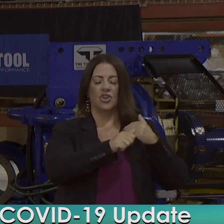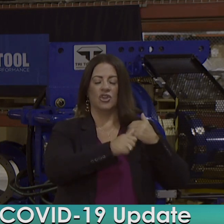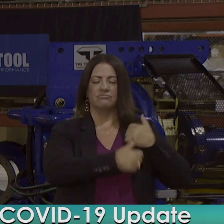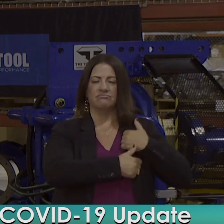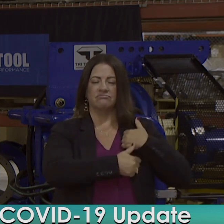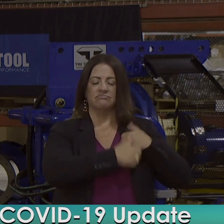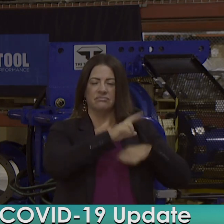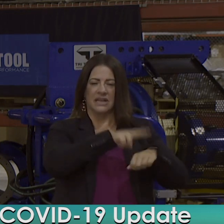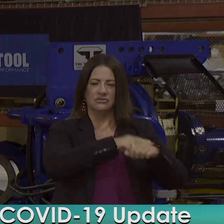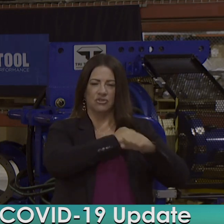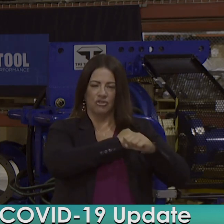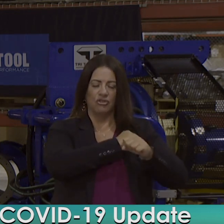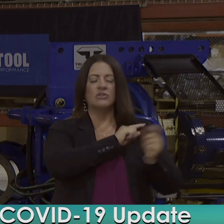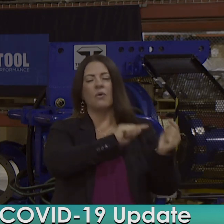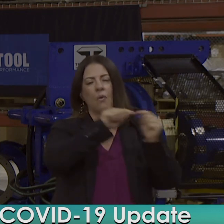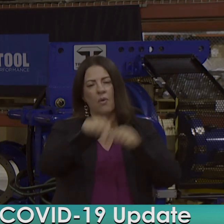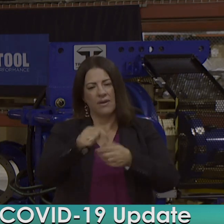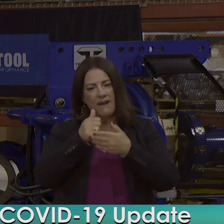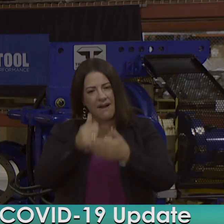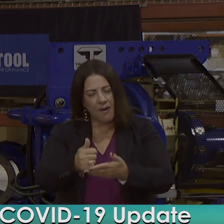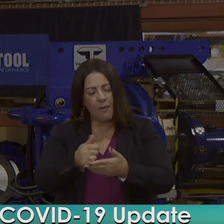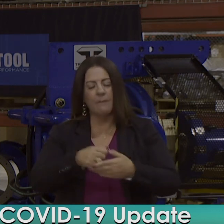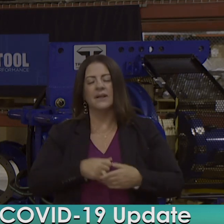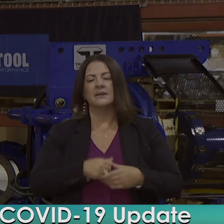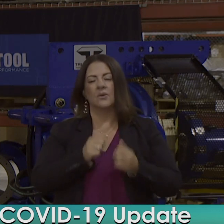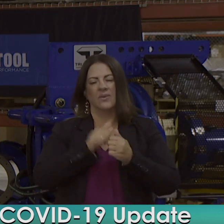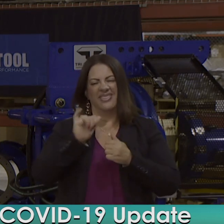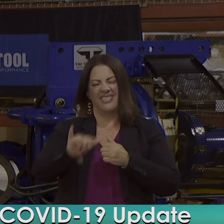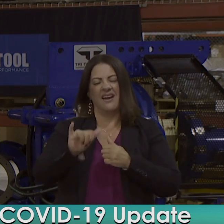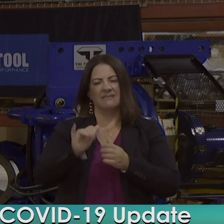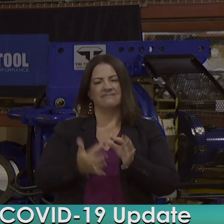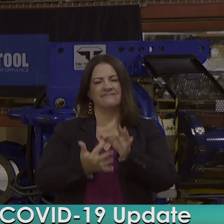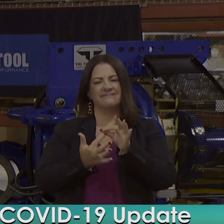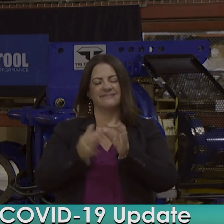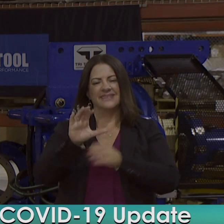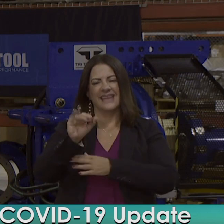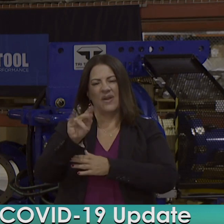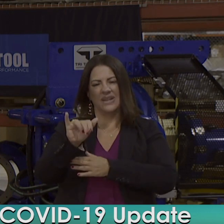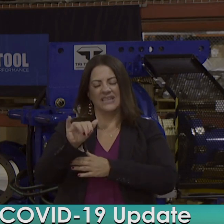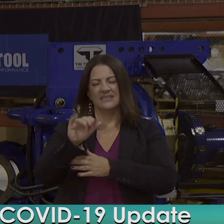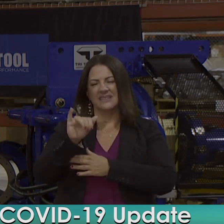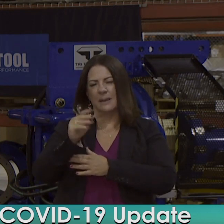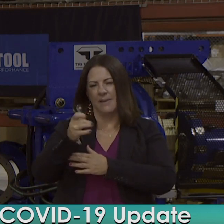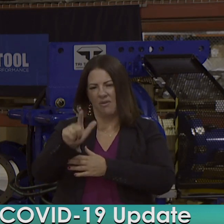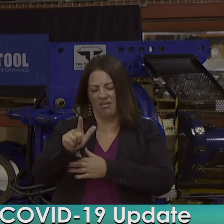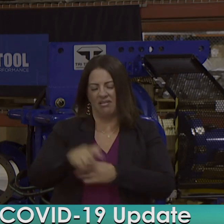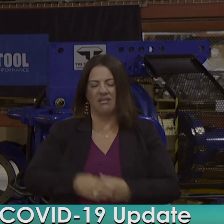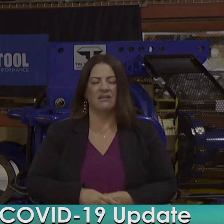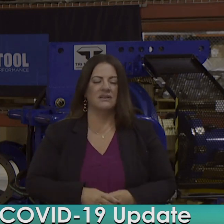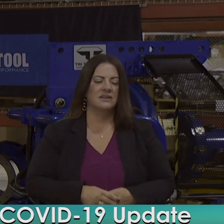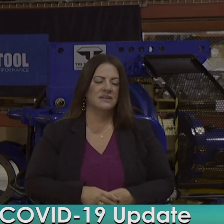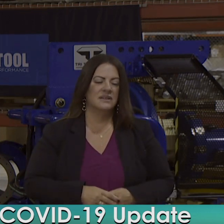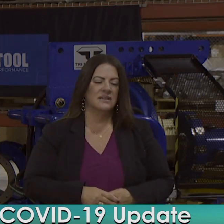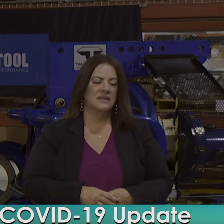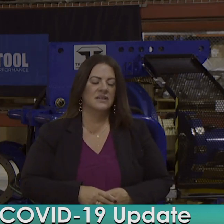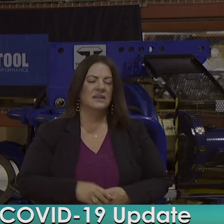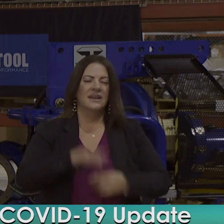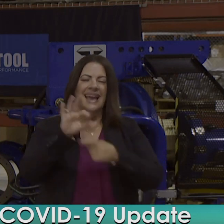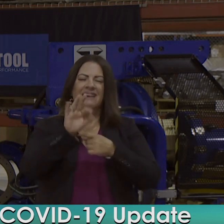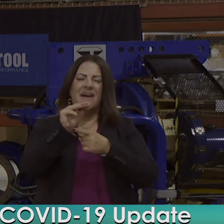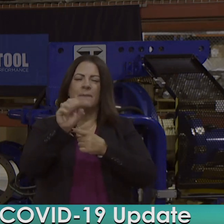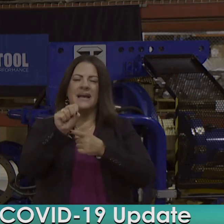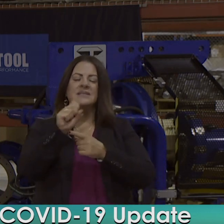brought out support a number of weeks back, what we refer to as FMS. These are the field medical